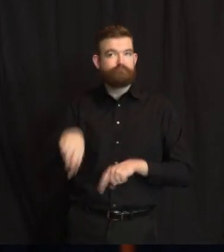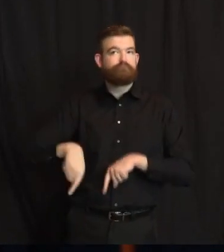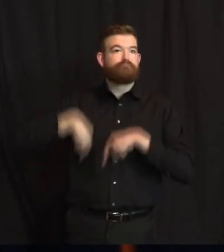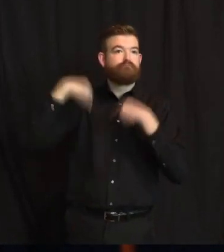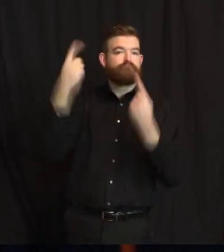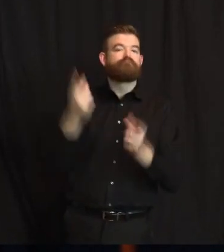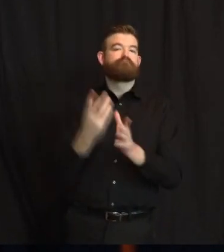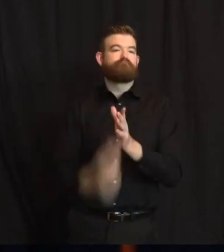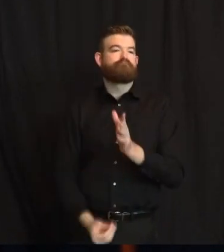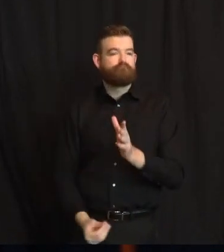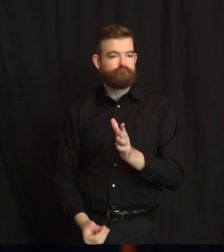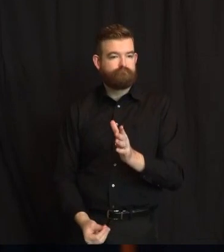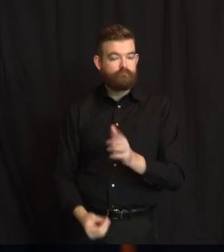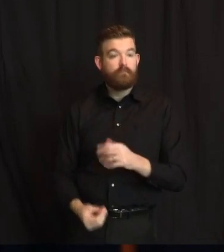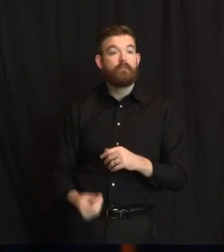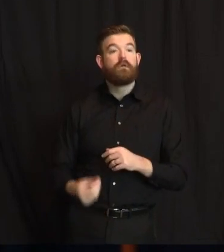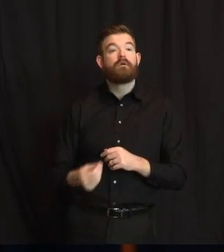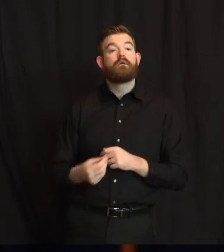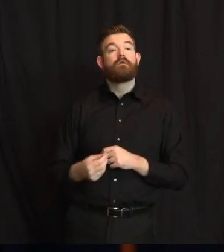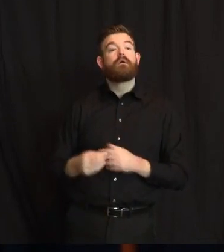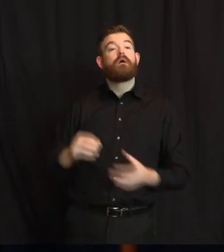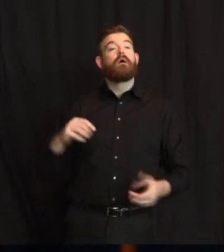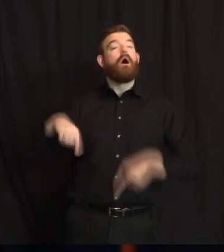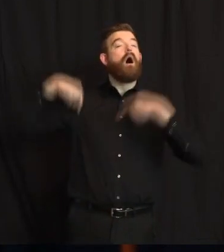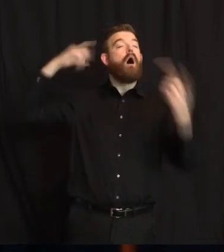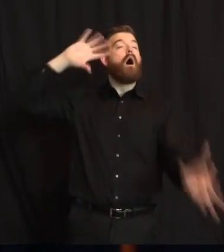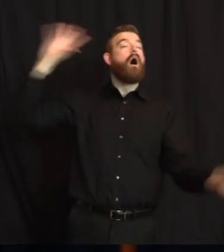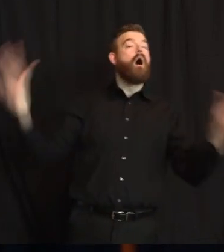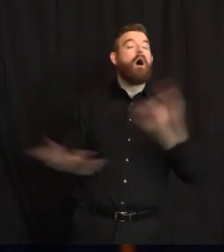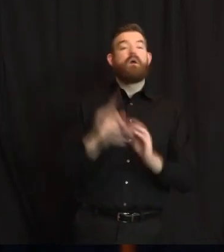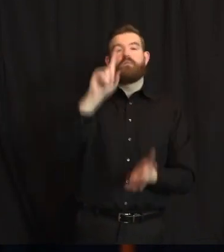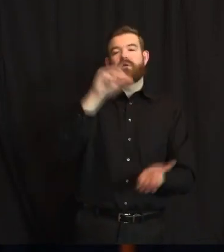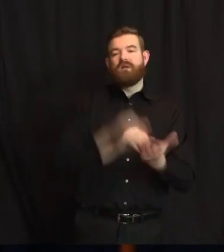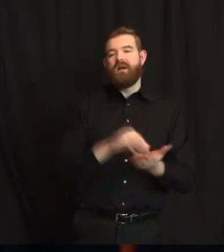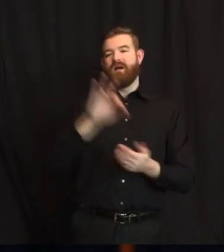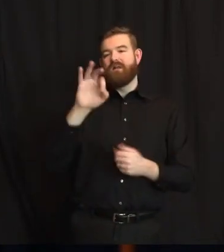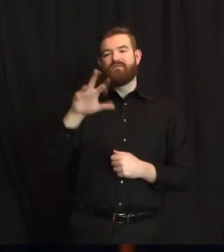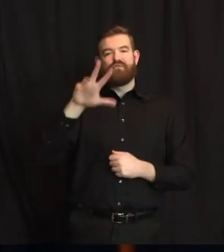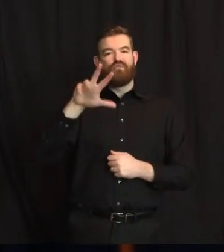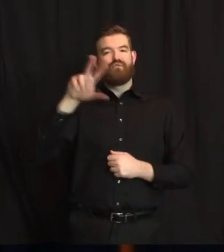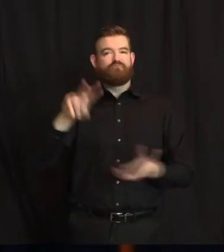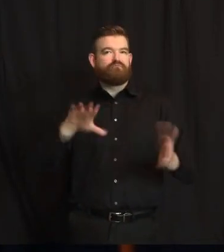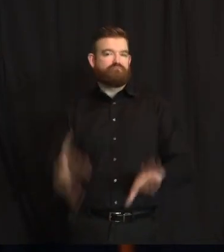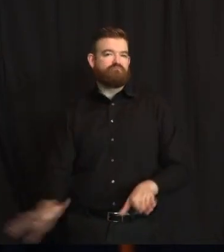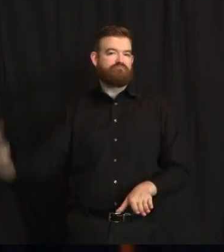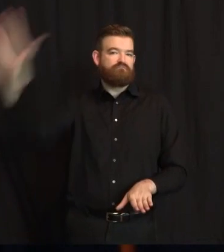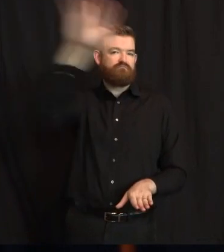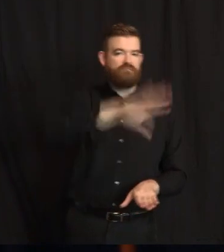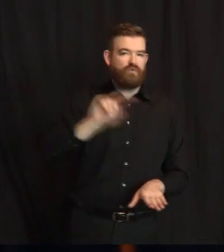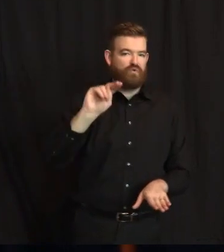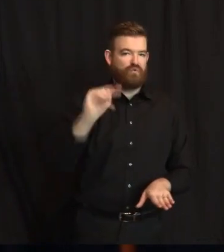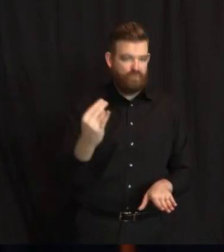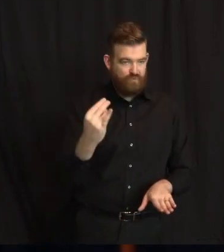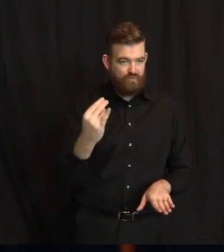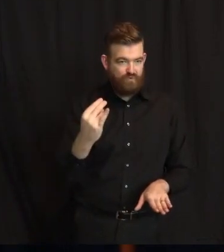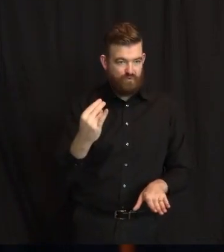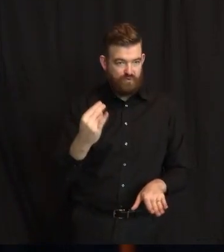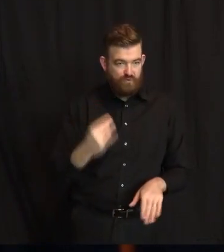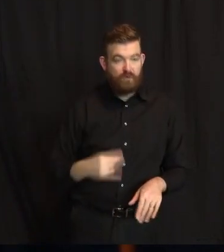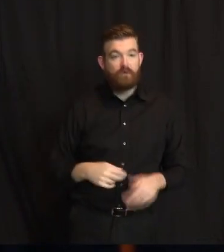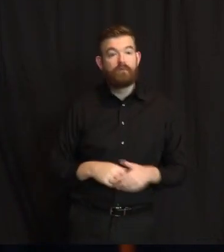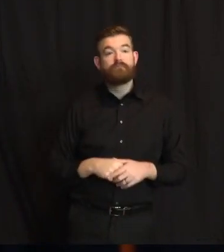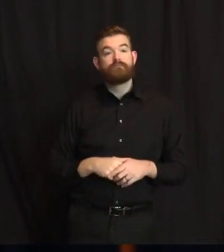1,932 deaths in the state. Of the total deaths, 58% are male, 42% are